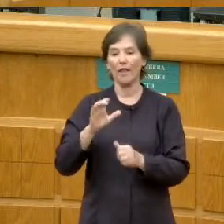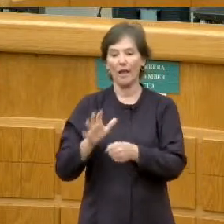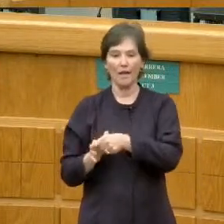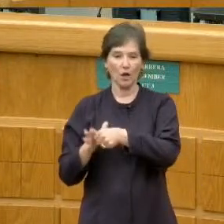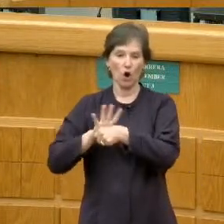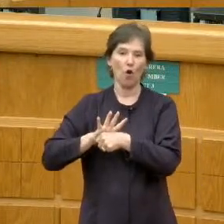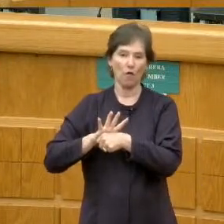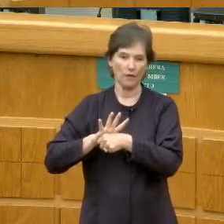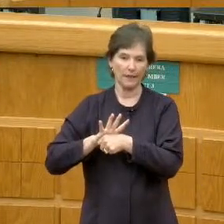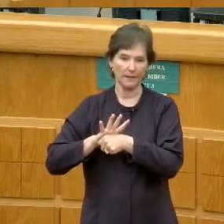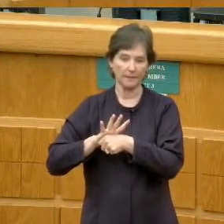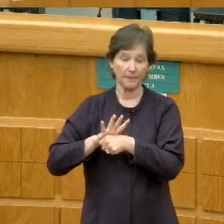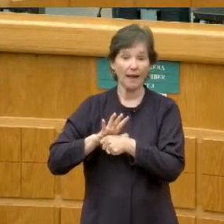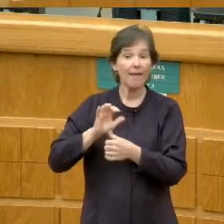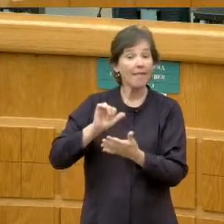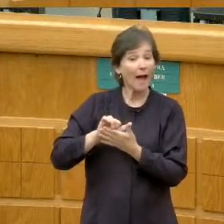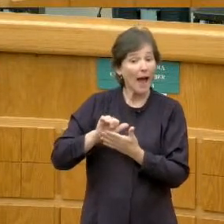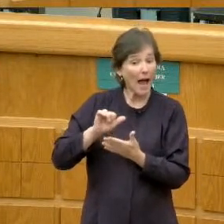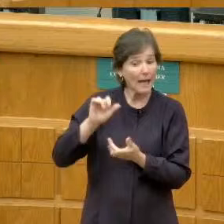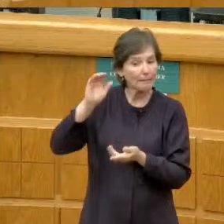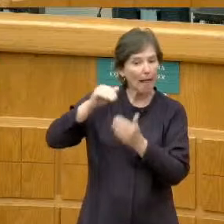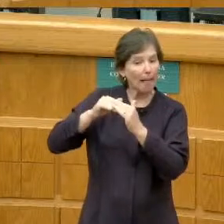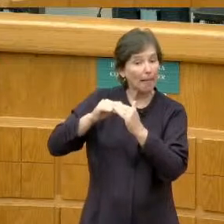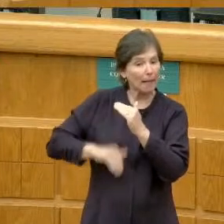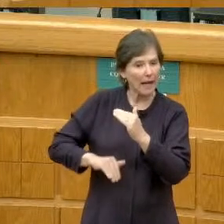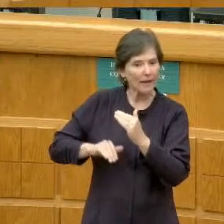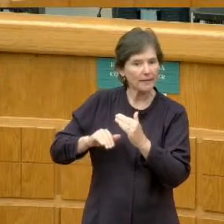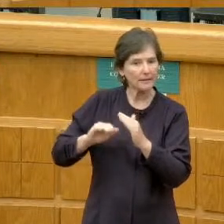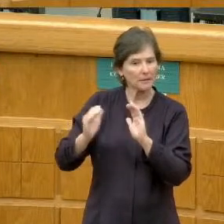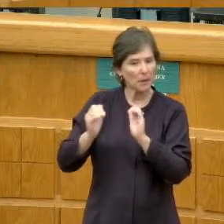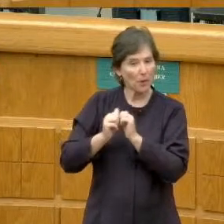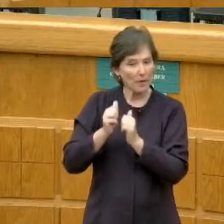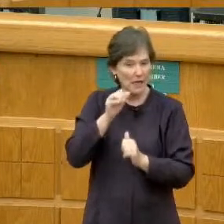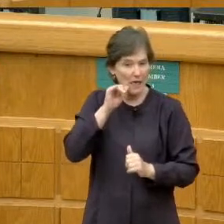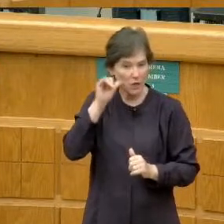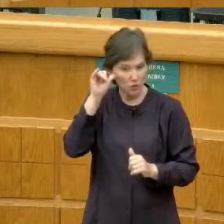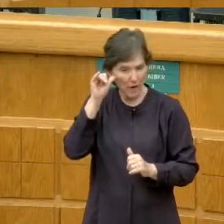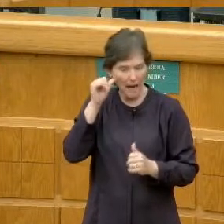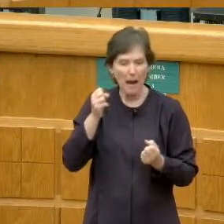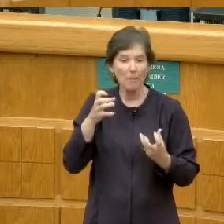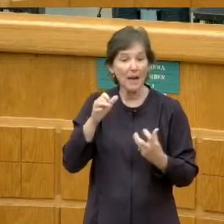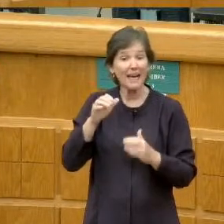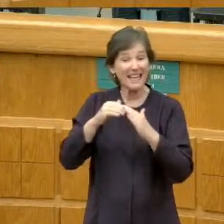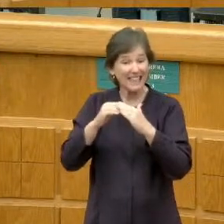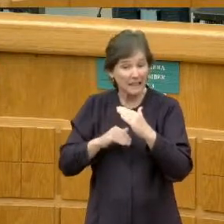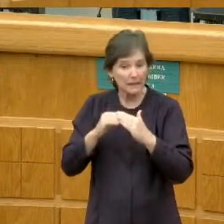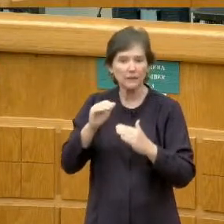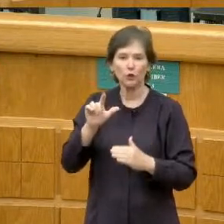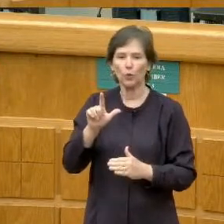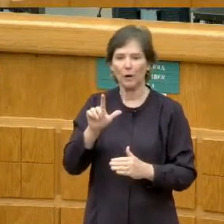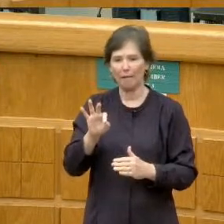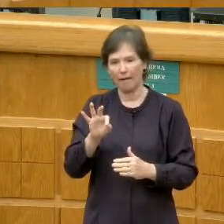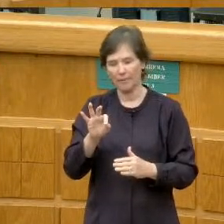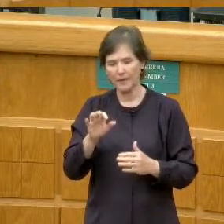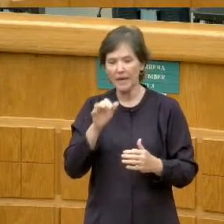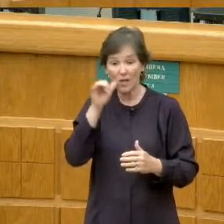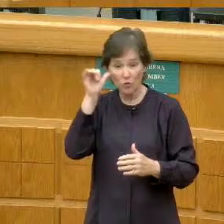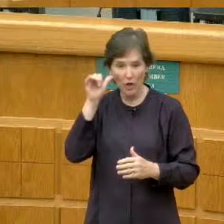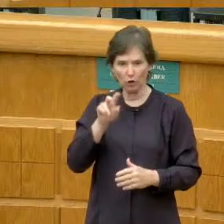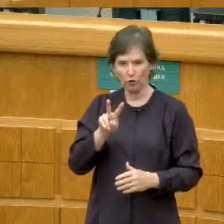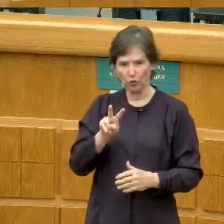It's down 29 cases from the total number of cases yesterday, which is